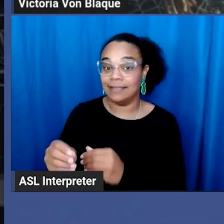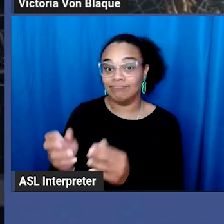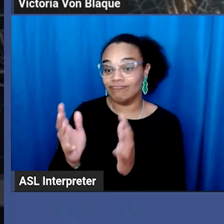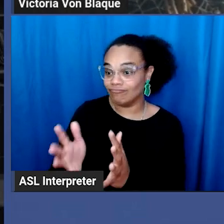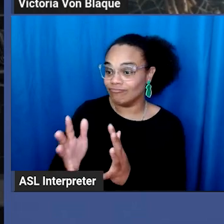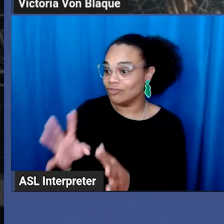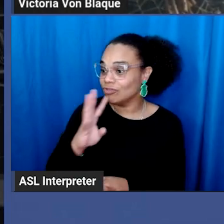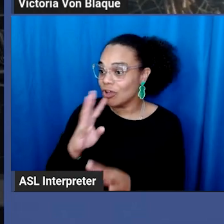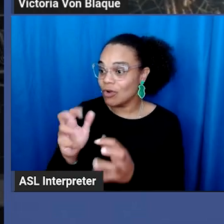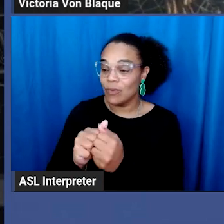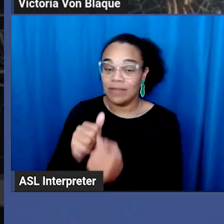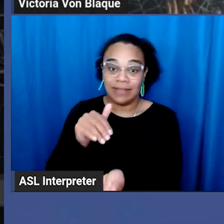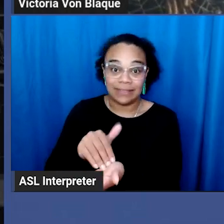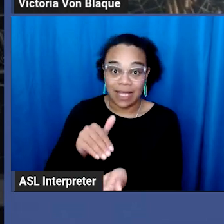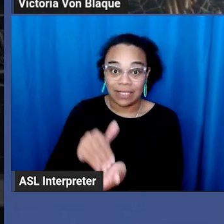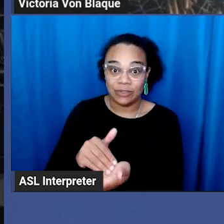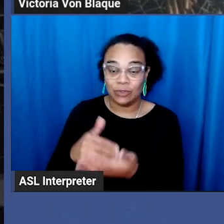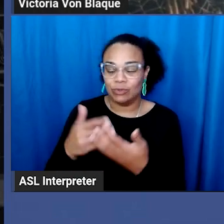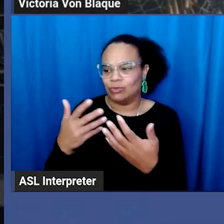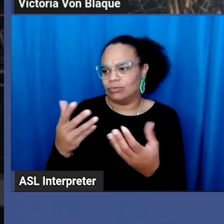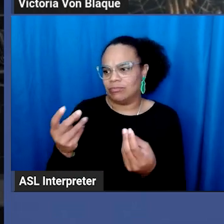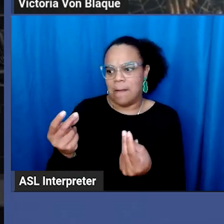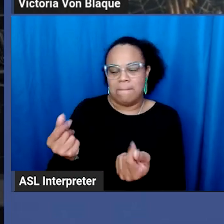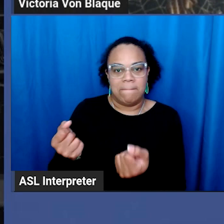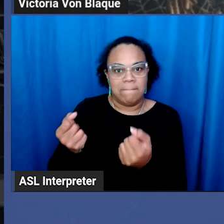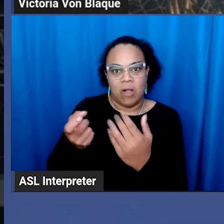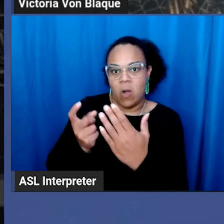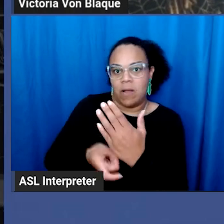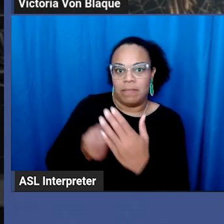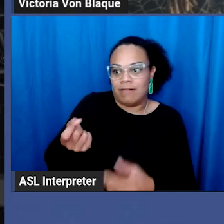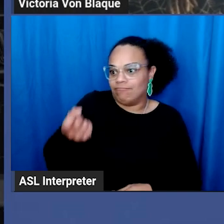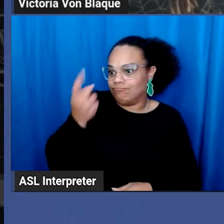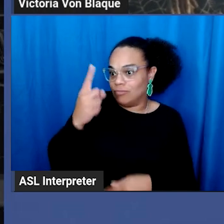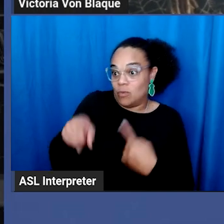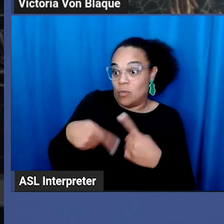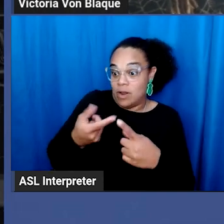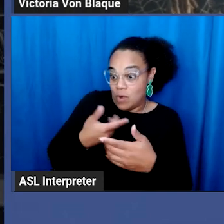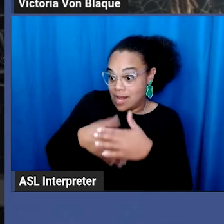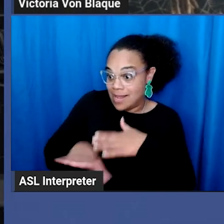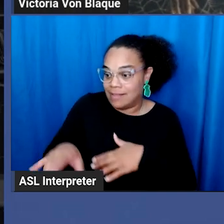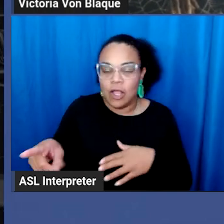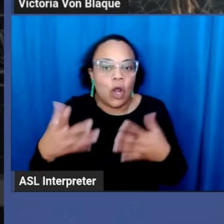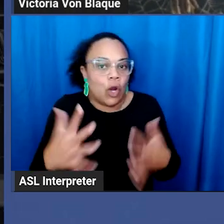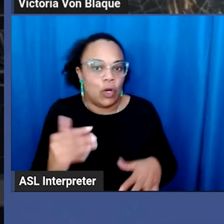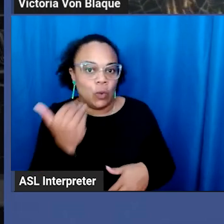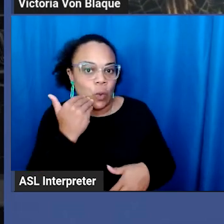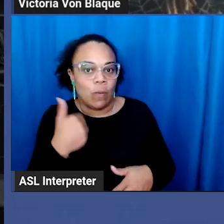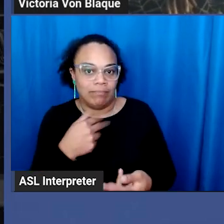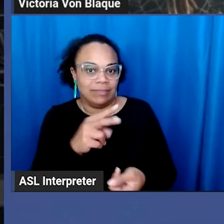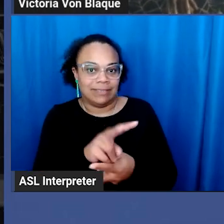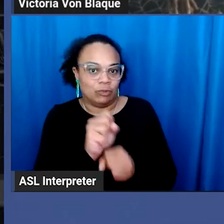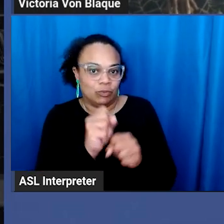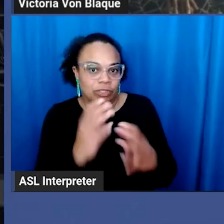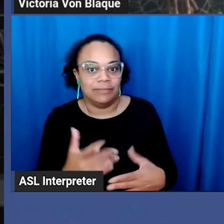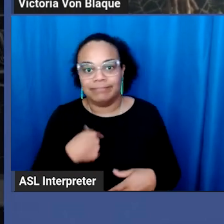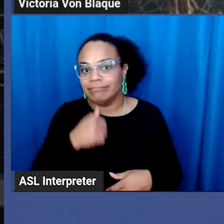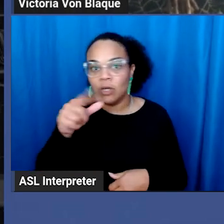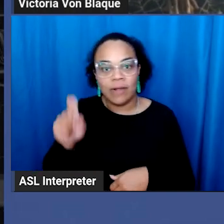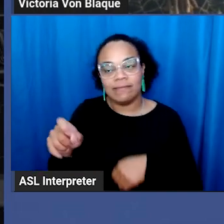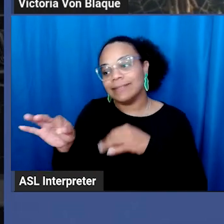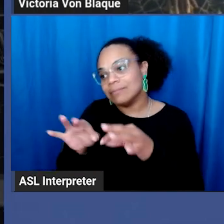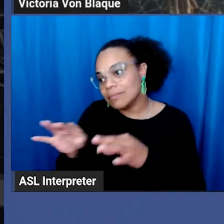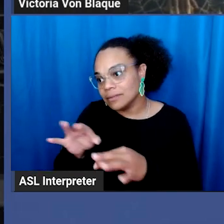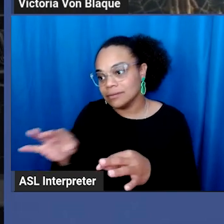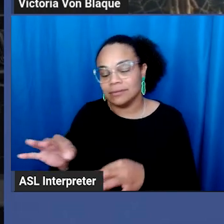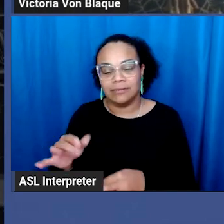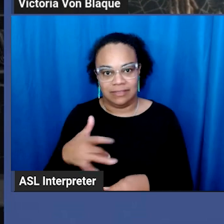to a doctor, it was already understood the moment I walked in that I was a sex worker, and I didn't have to explain it. It